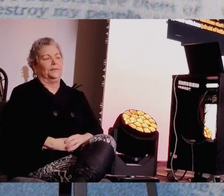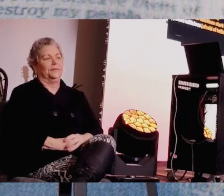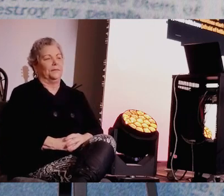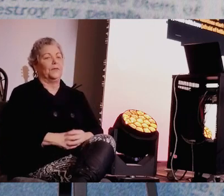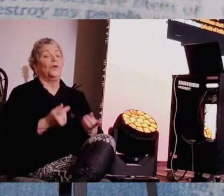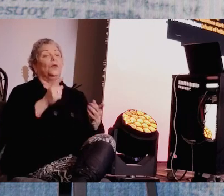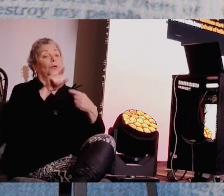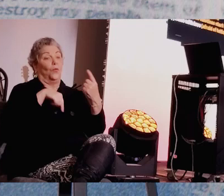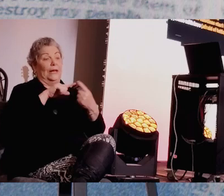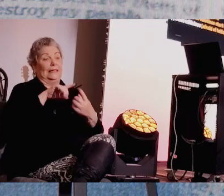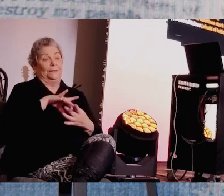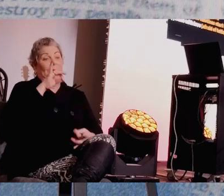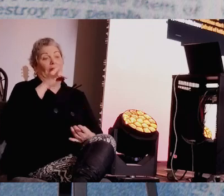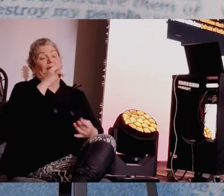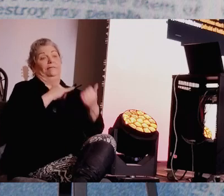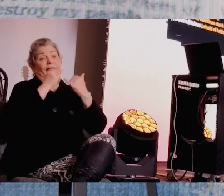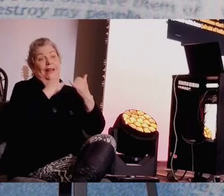And when the spirit of error comes,